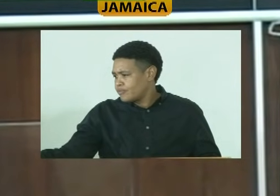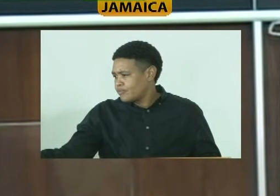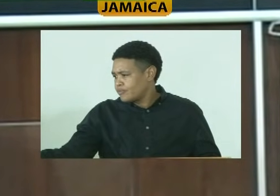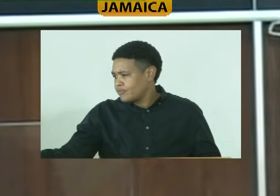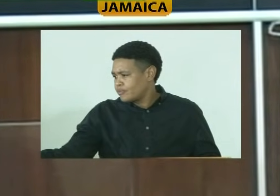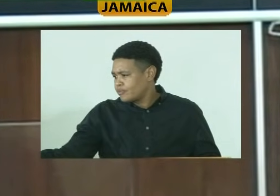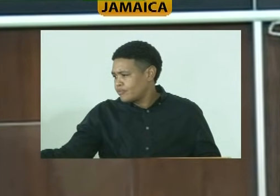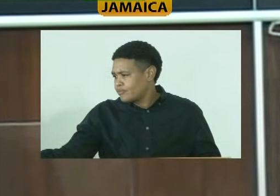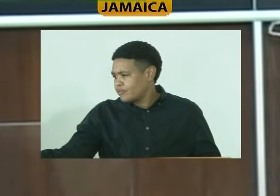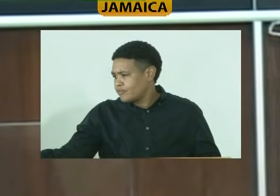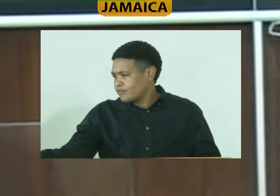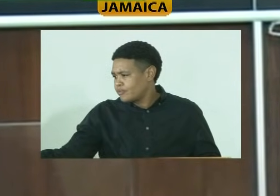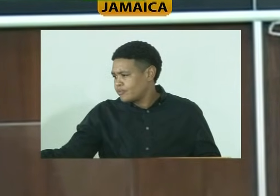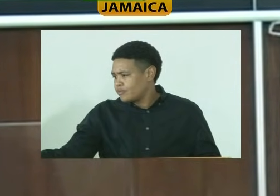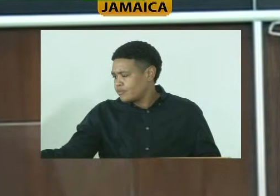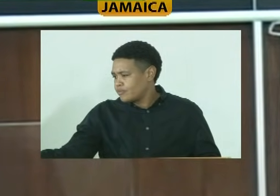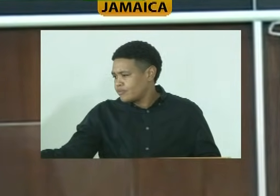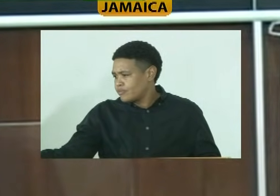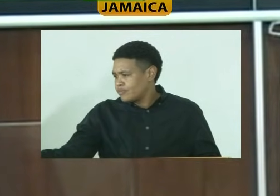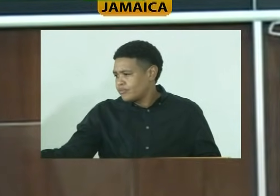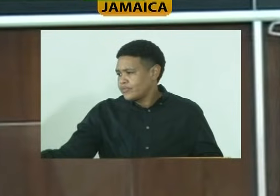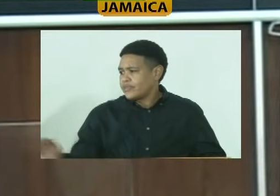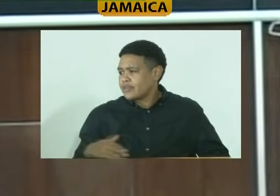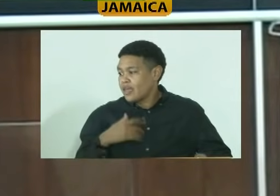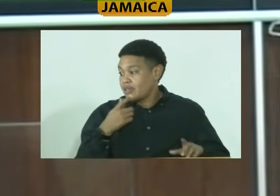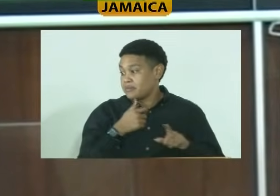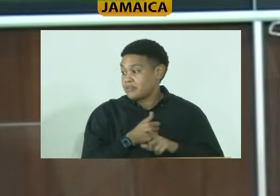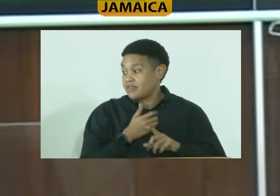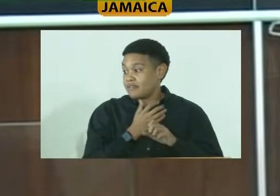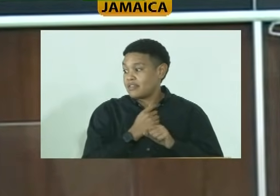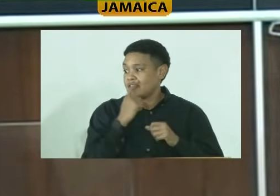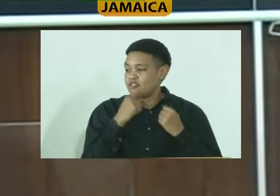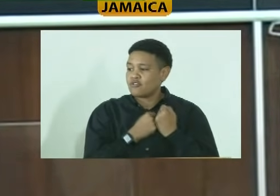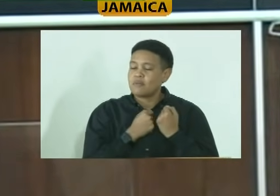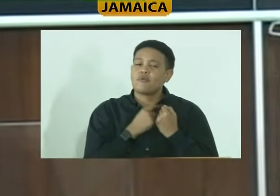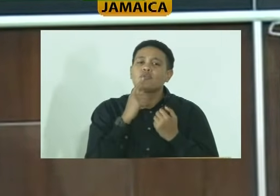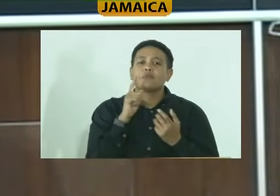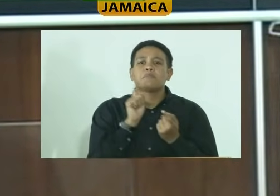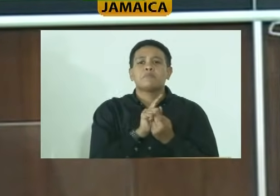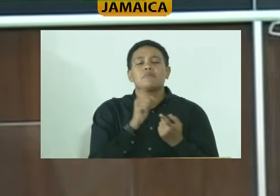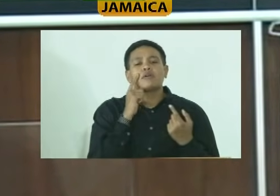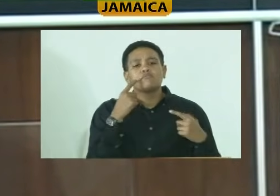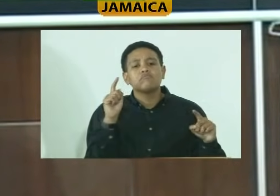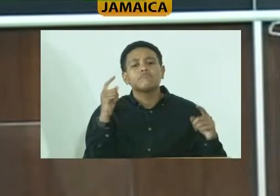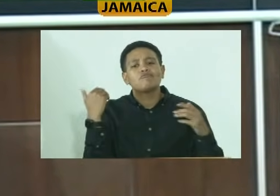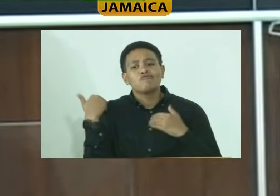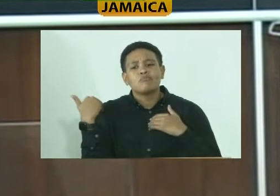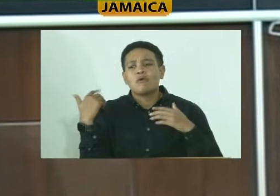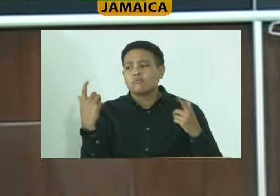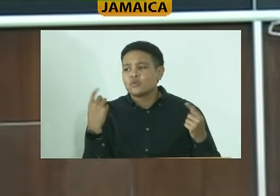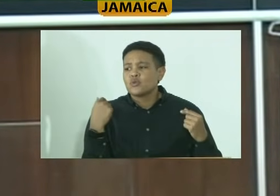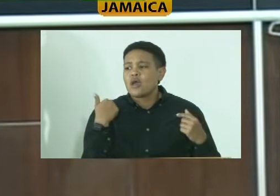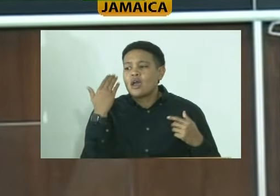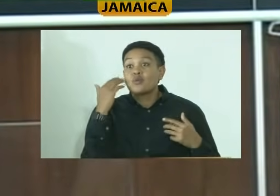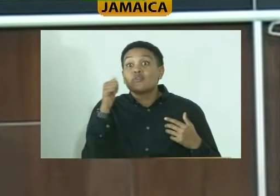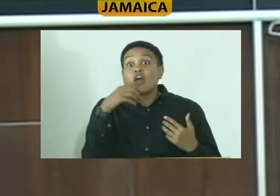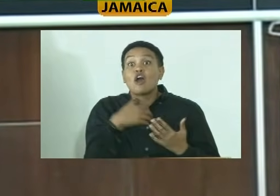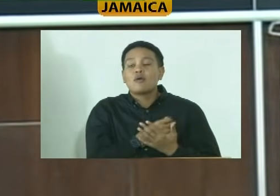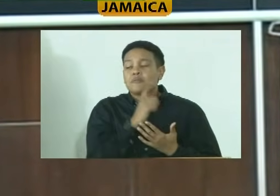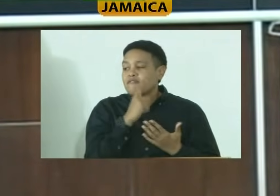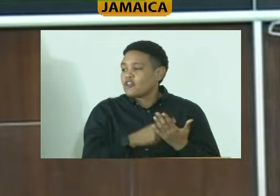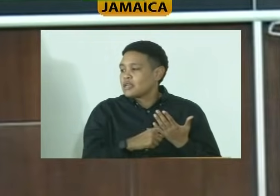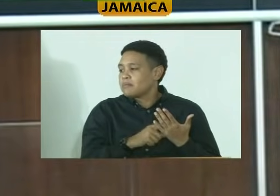the obligations. I know it's not an opportunity for debate, but I would just say that it's important